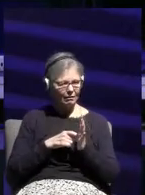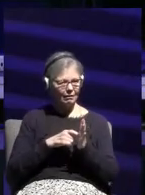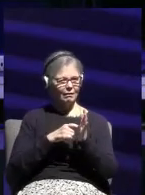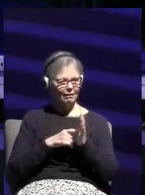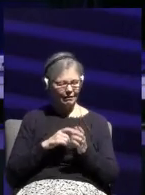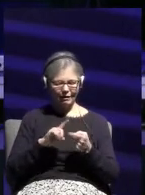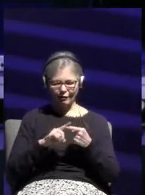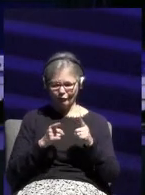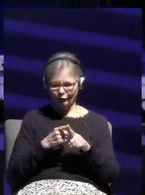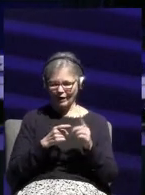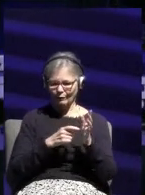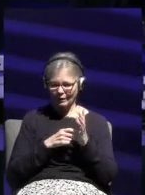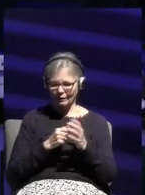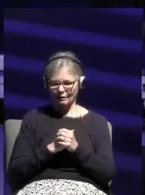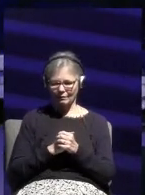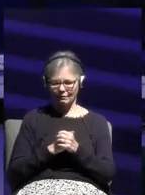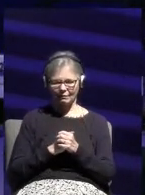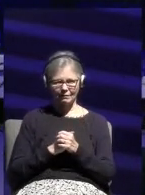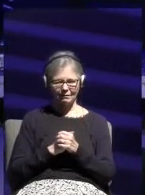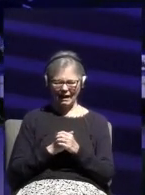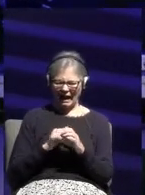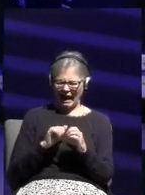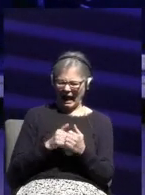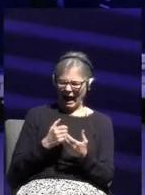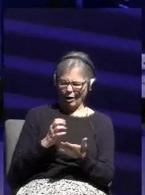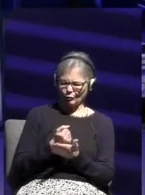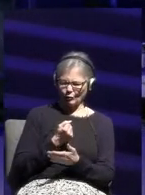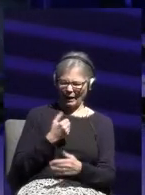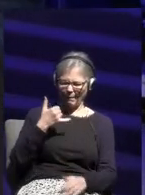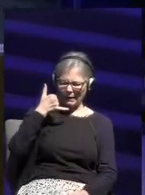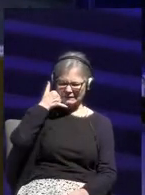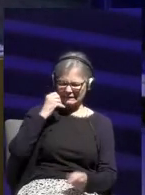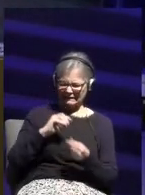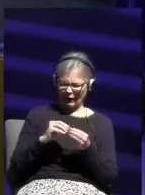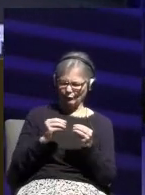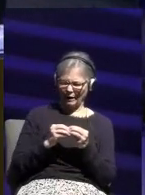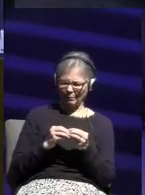He's like that friend that you want to know, how'd you get my cell number?